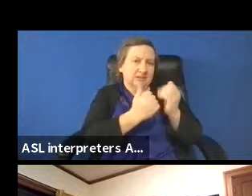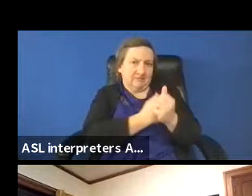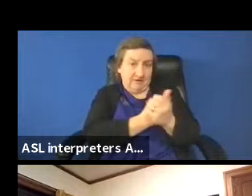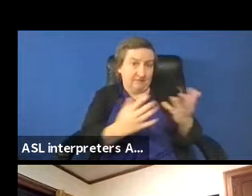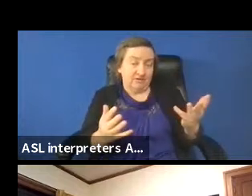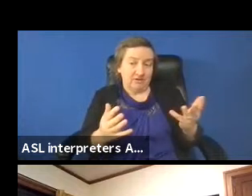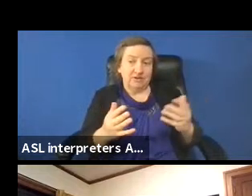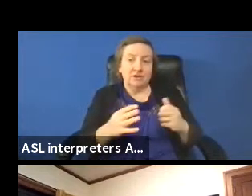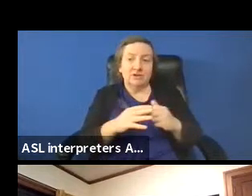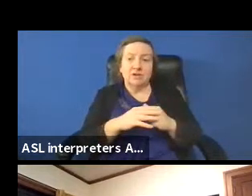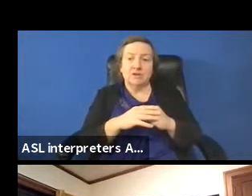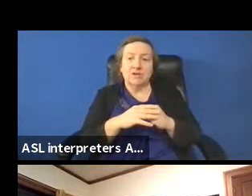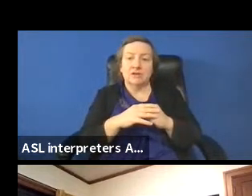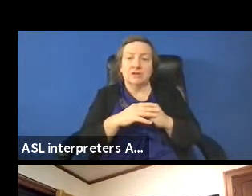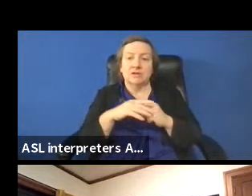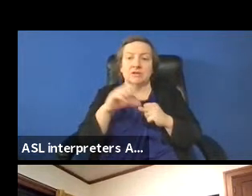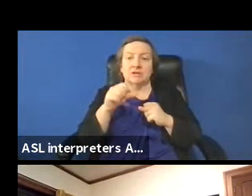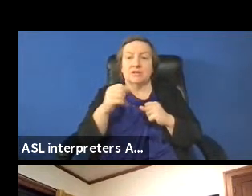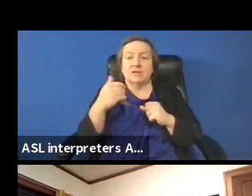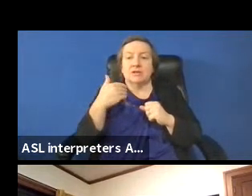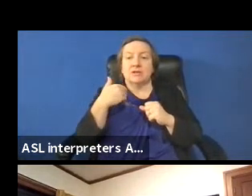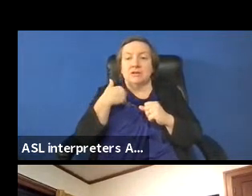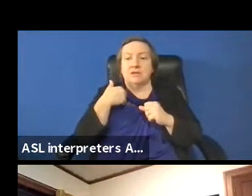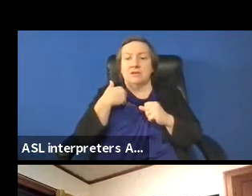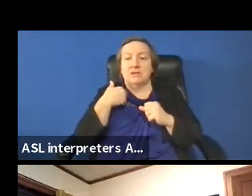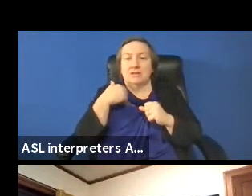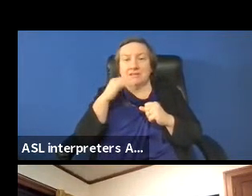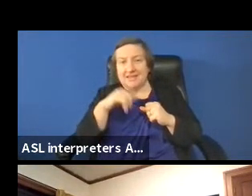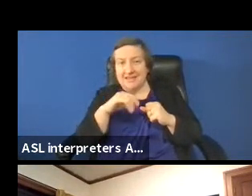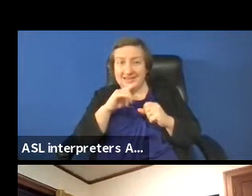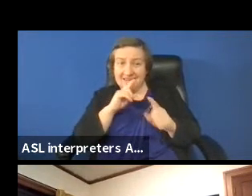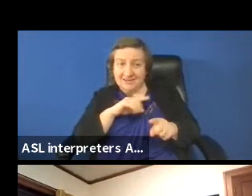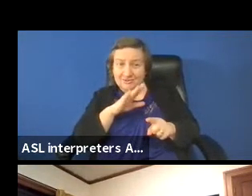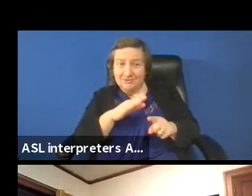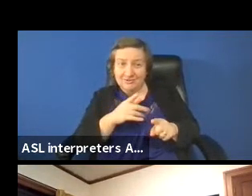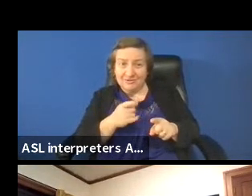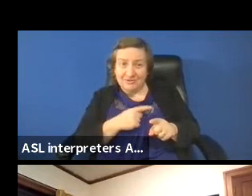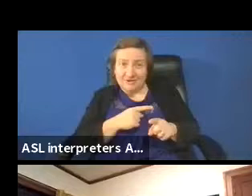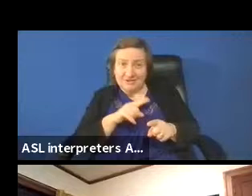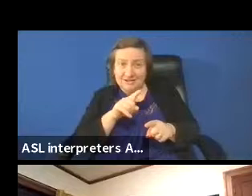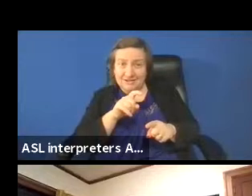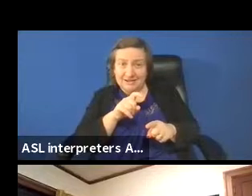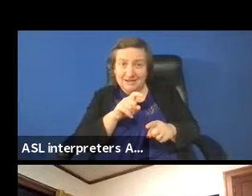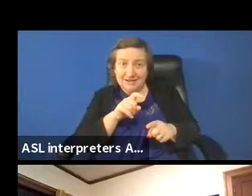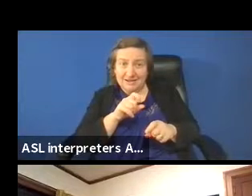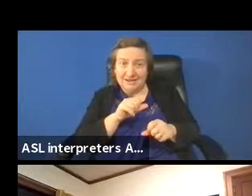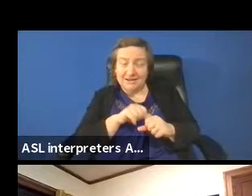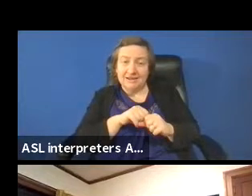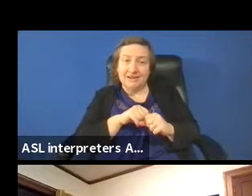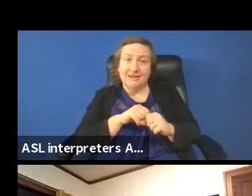everything, but yes, there's a package. Does that answer the question?